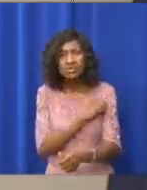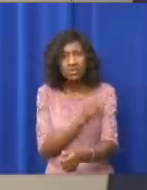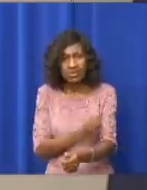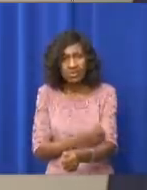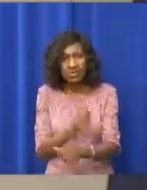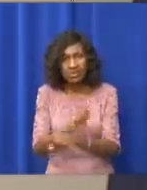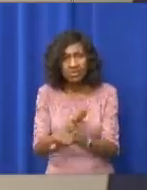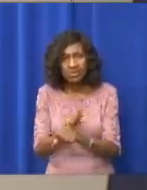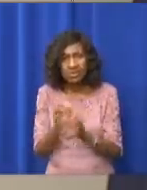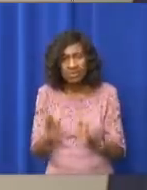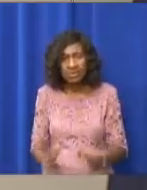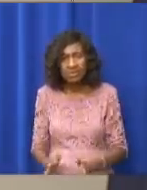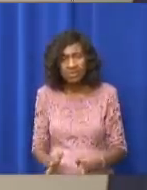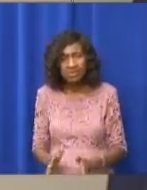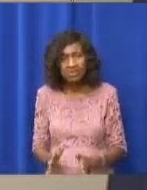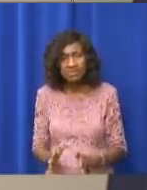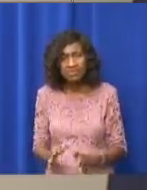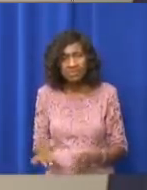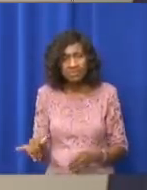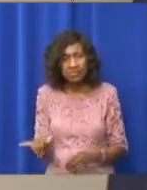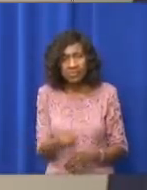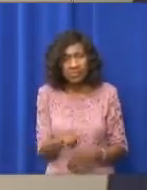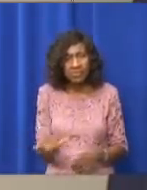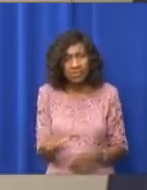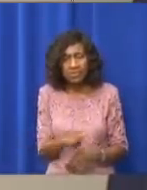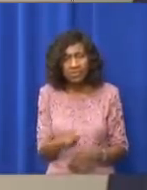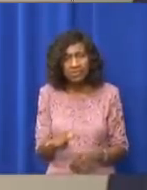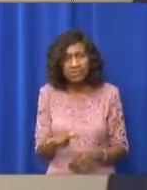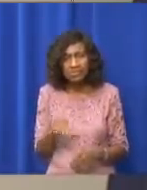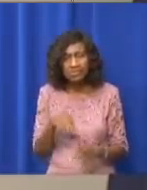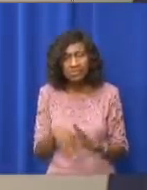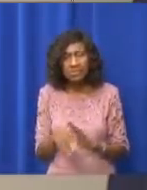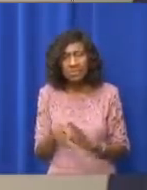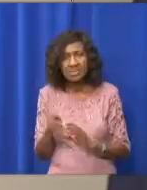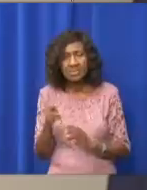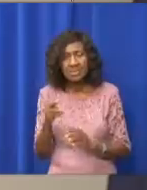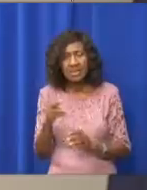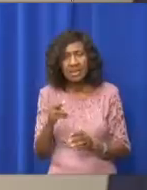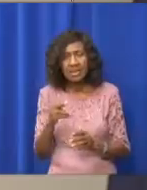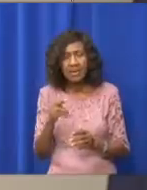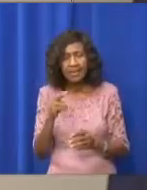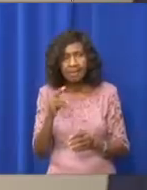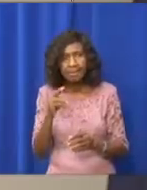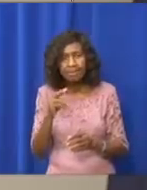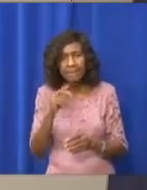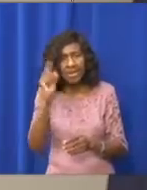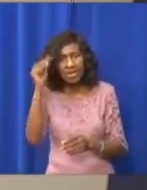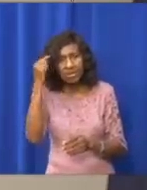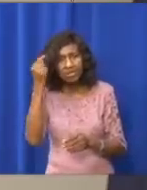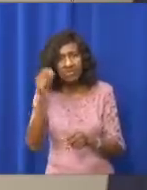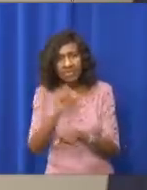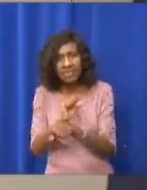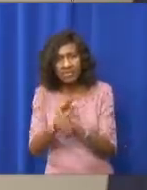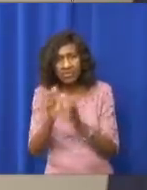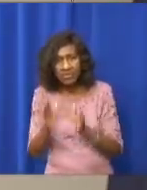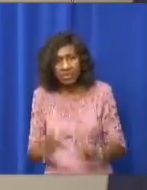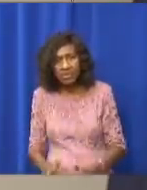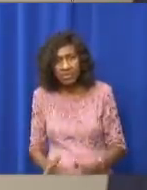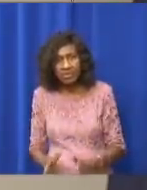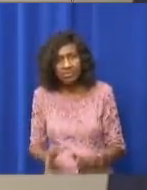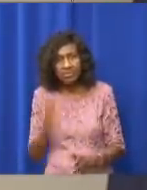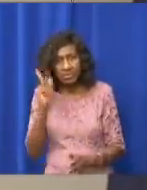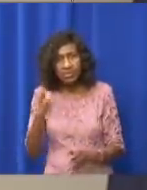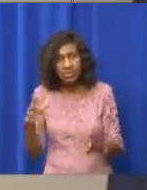also be included in the return to work PPE kits for all government entities, including SAGs, in